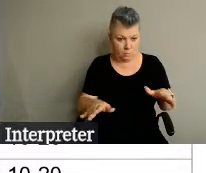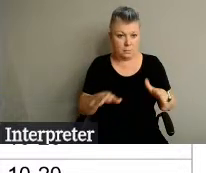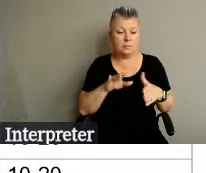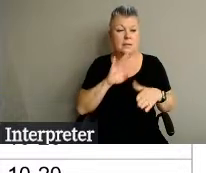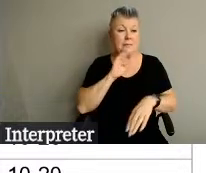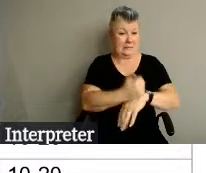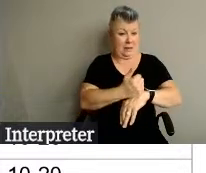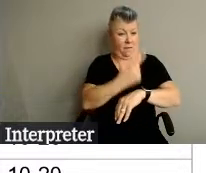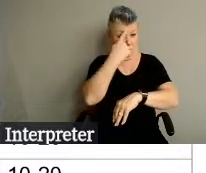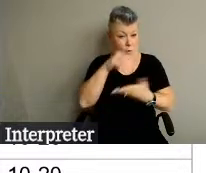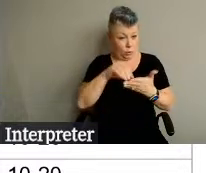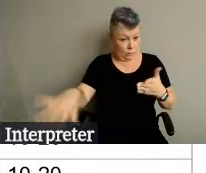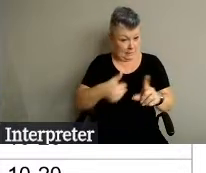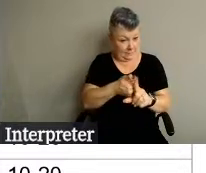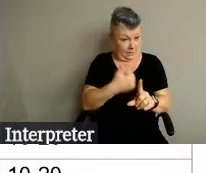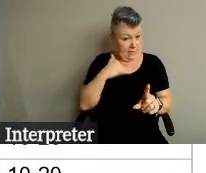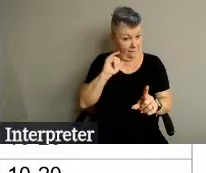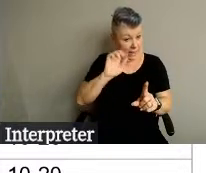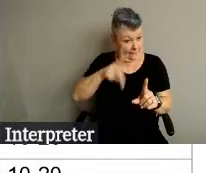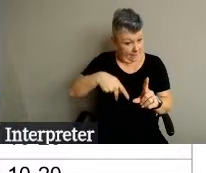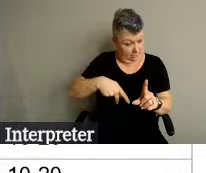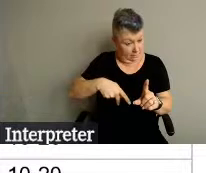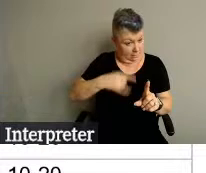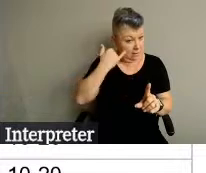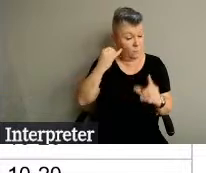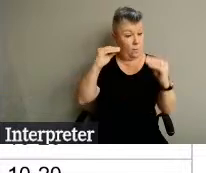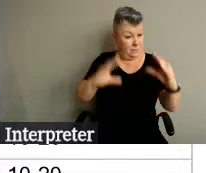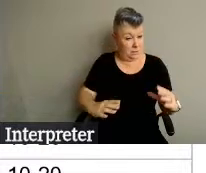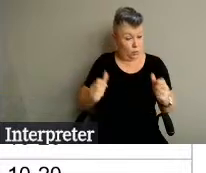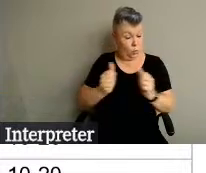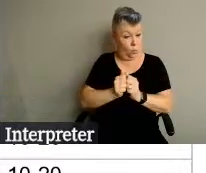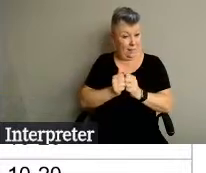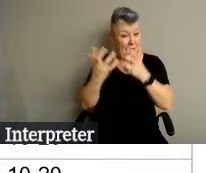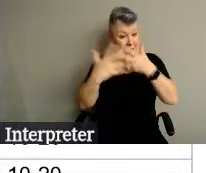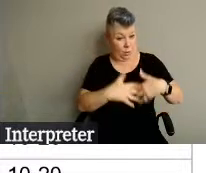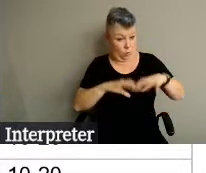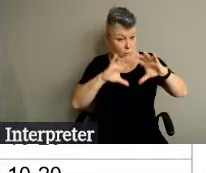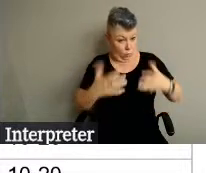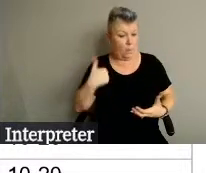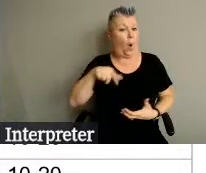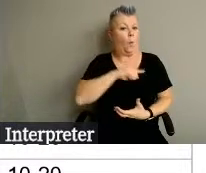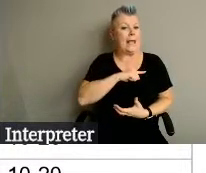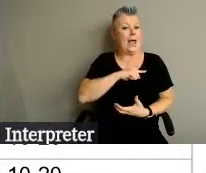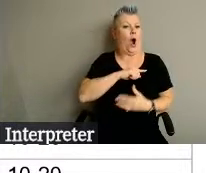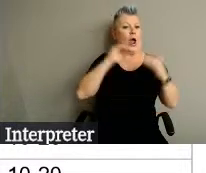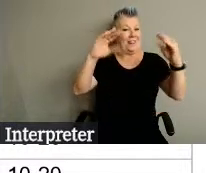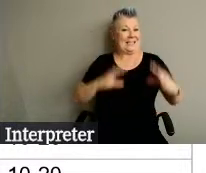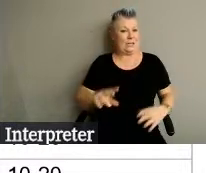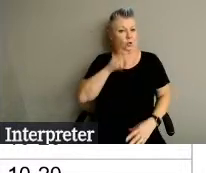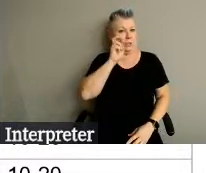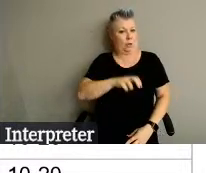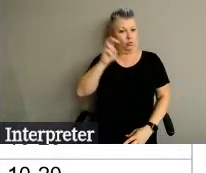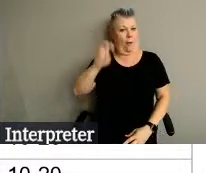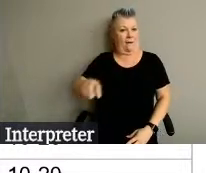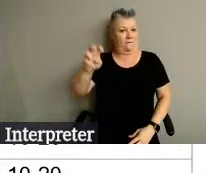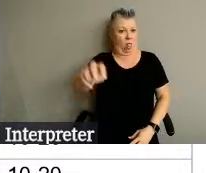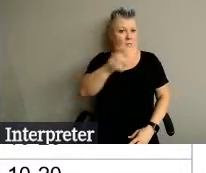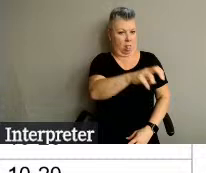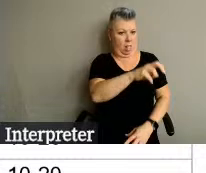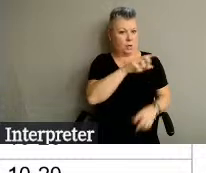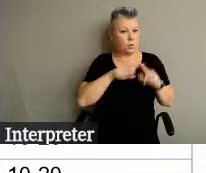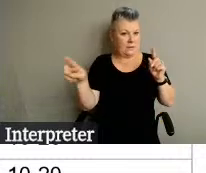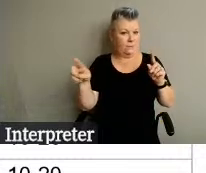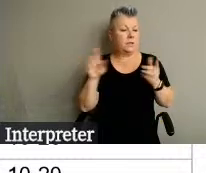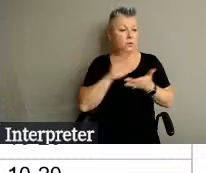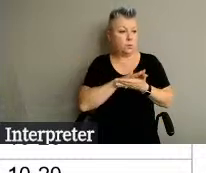have IEP. If you have a teacher who has an integrated group, we are the traveling teacher. So when I was an itinerant teacher, I